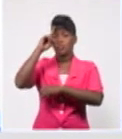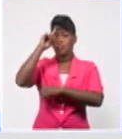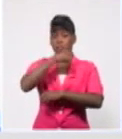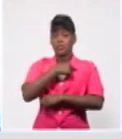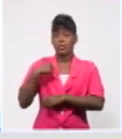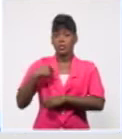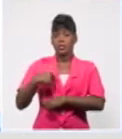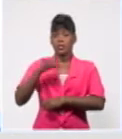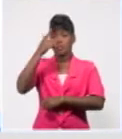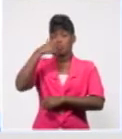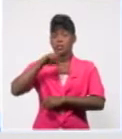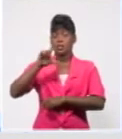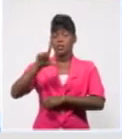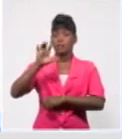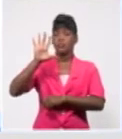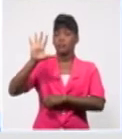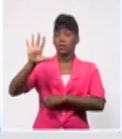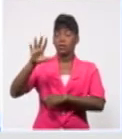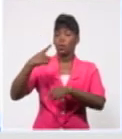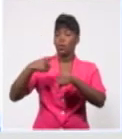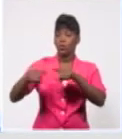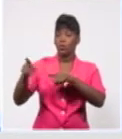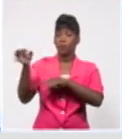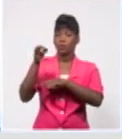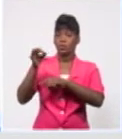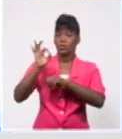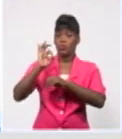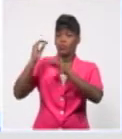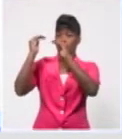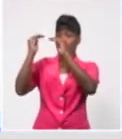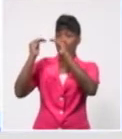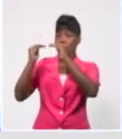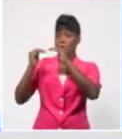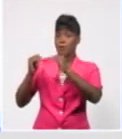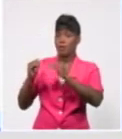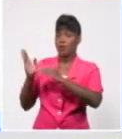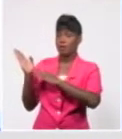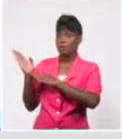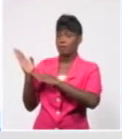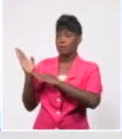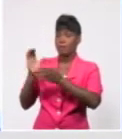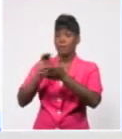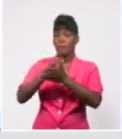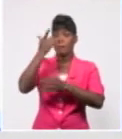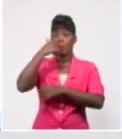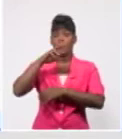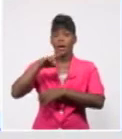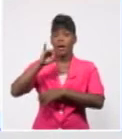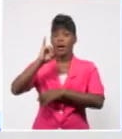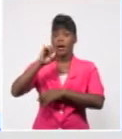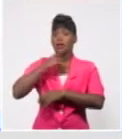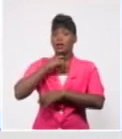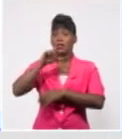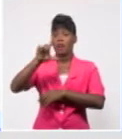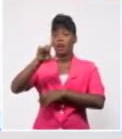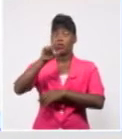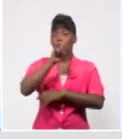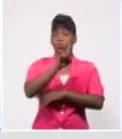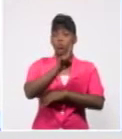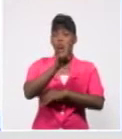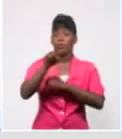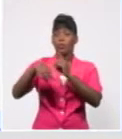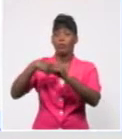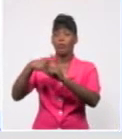municipalities. As you may notice, the virus has spread to several municipalities already. The 5 cases from Ciego de